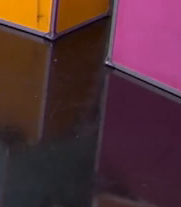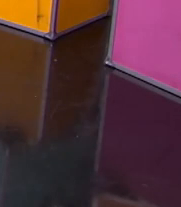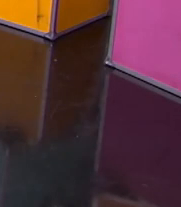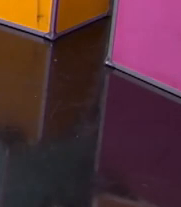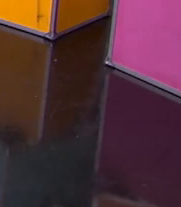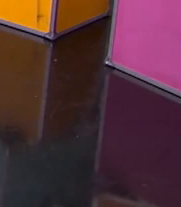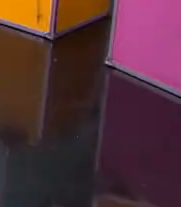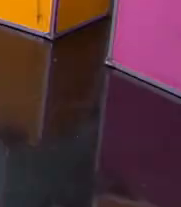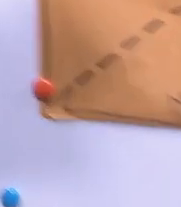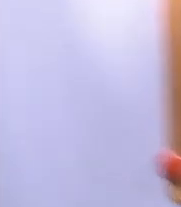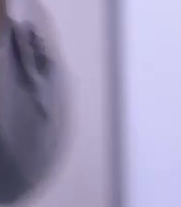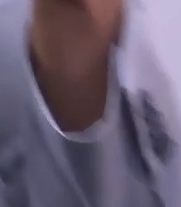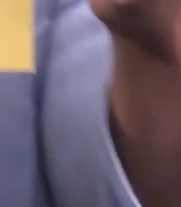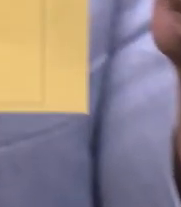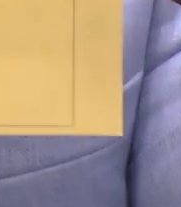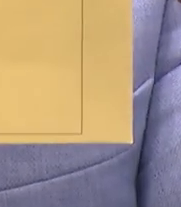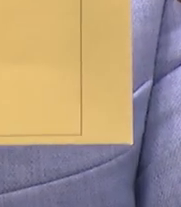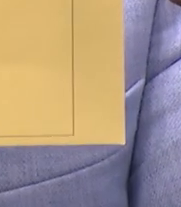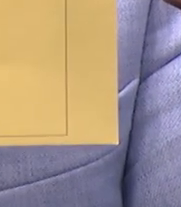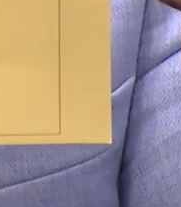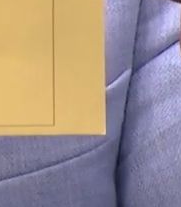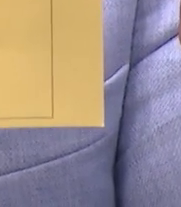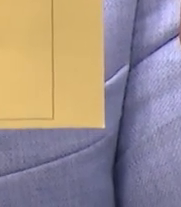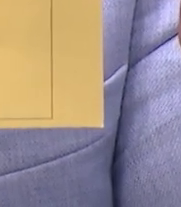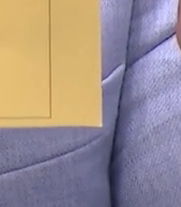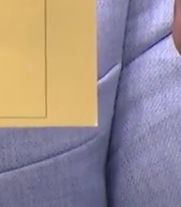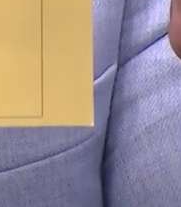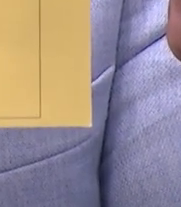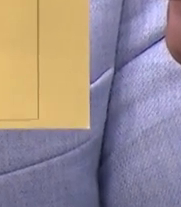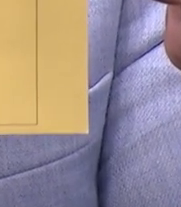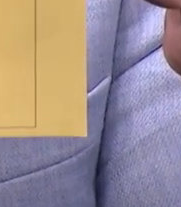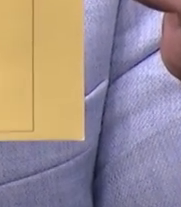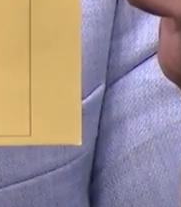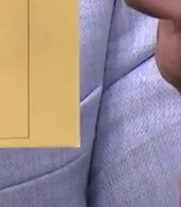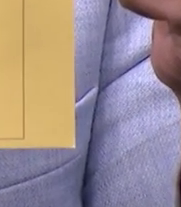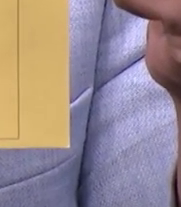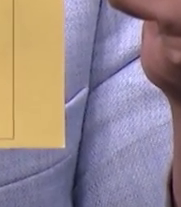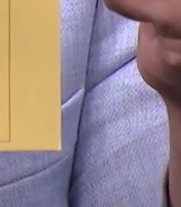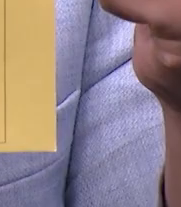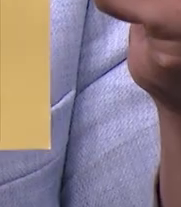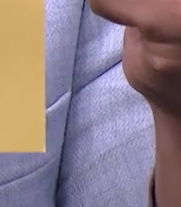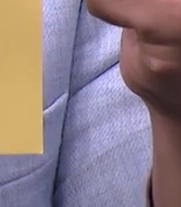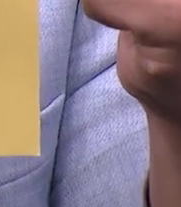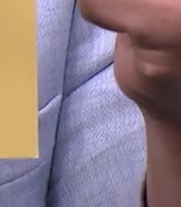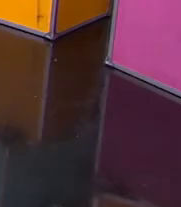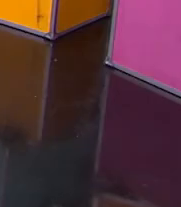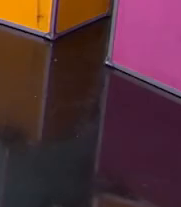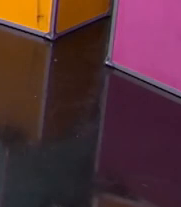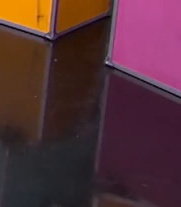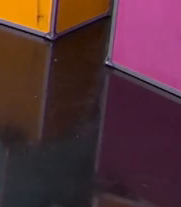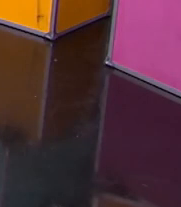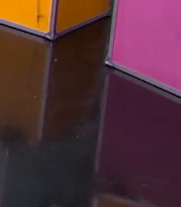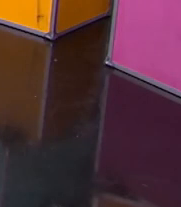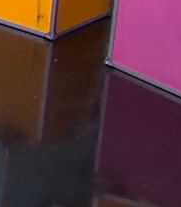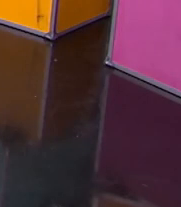Wait. Did I get it right? Oh no, Sean. King of the jungle. I am known as the king of